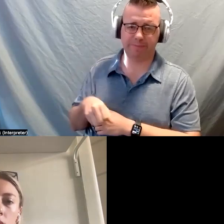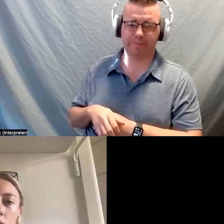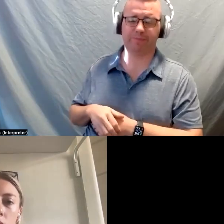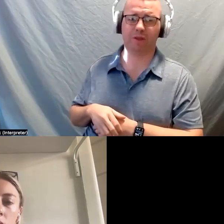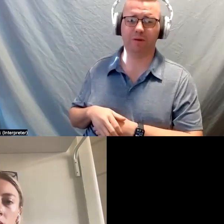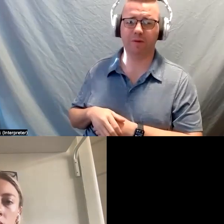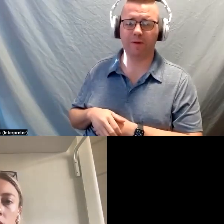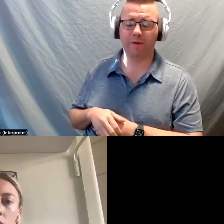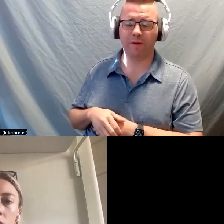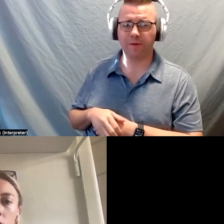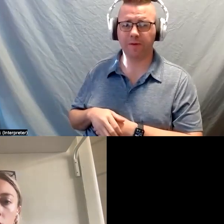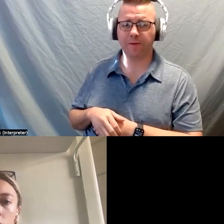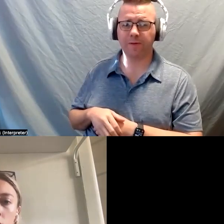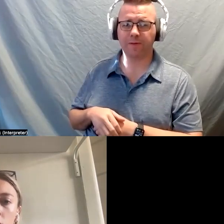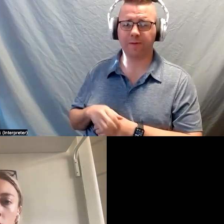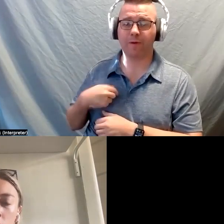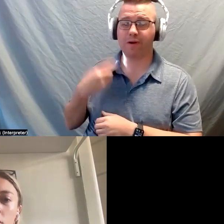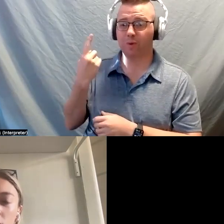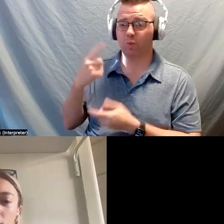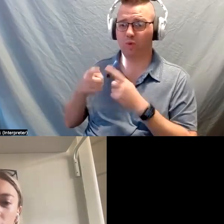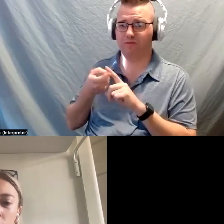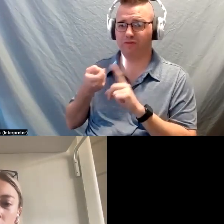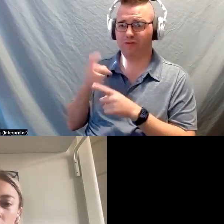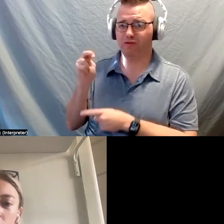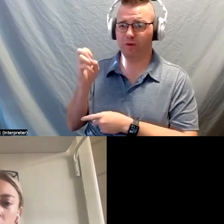had a friend who was there, I knew from Norway.